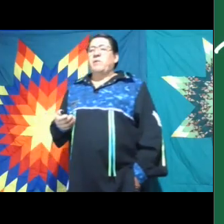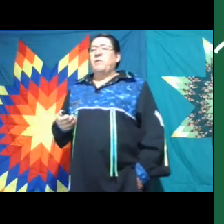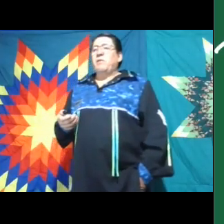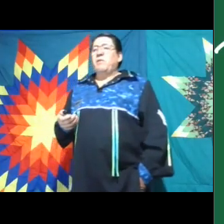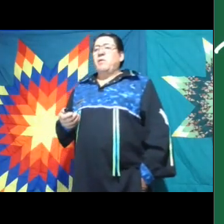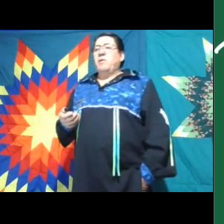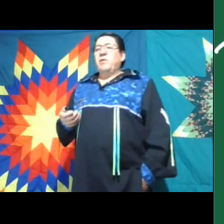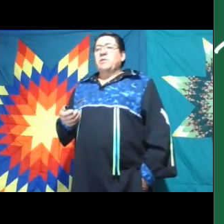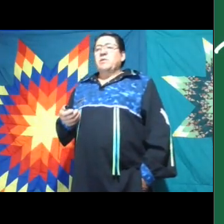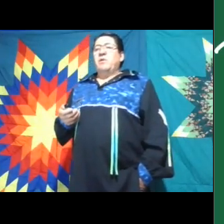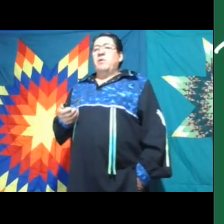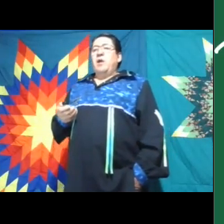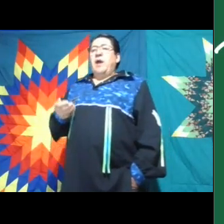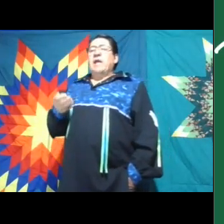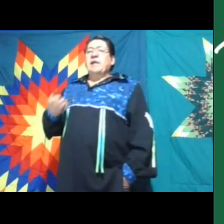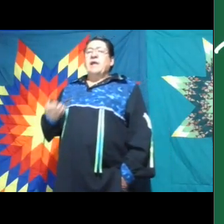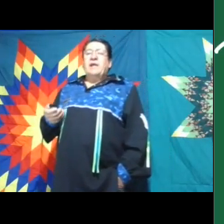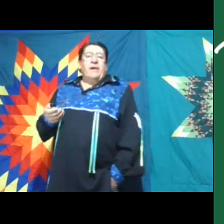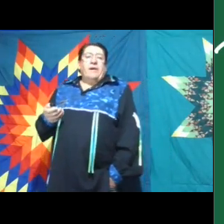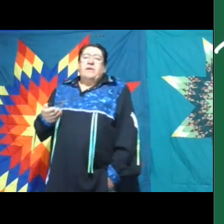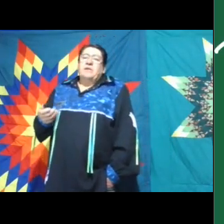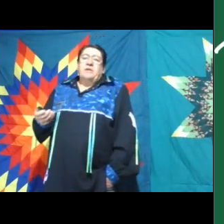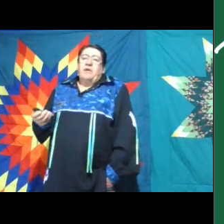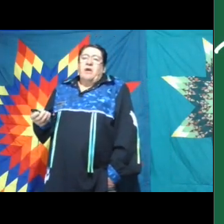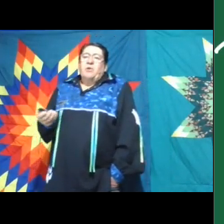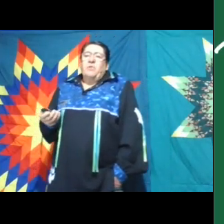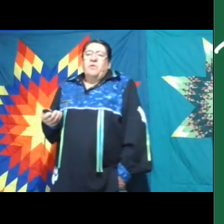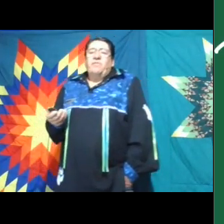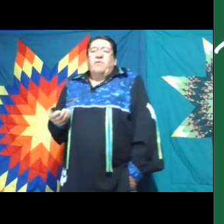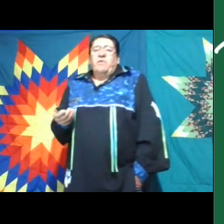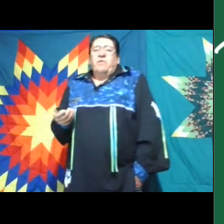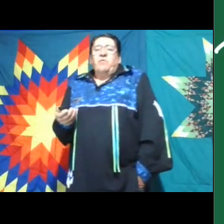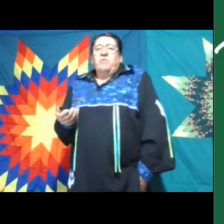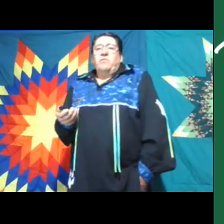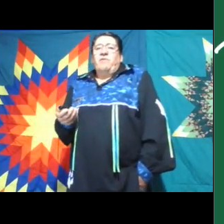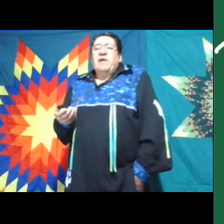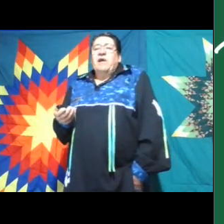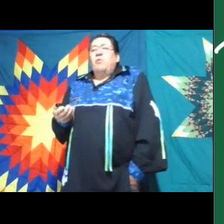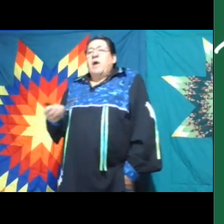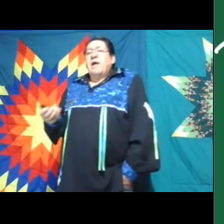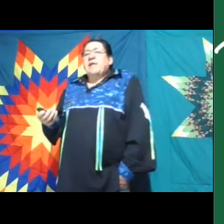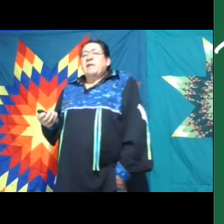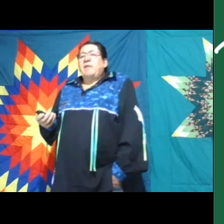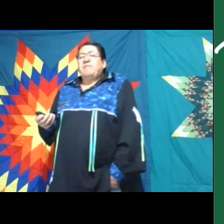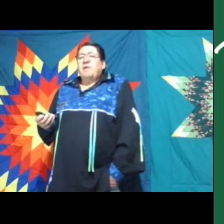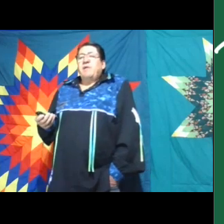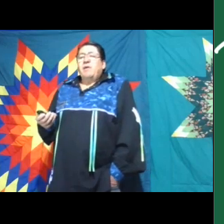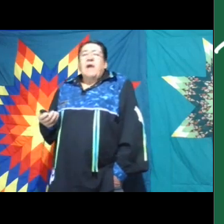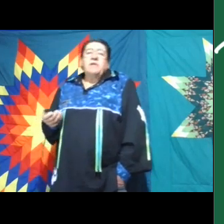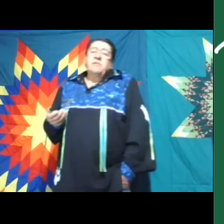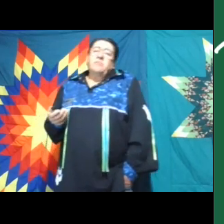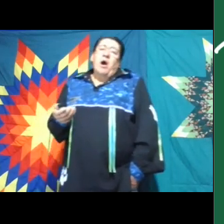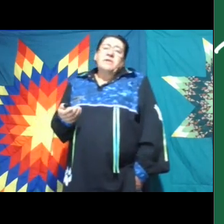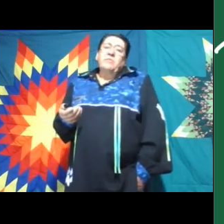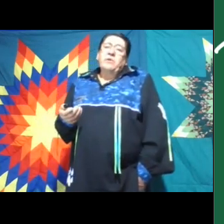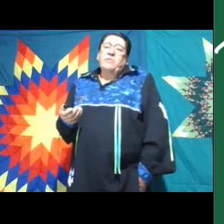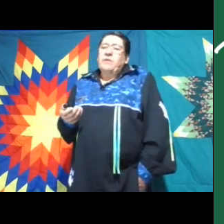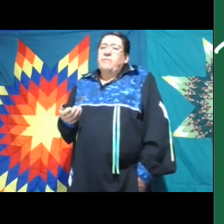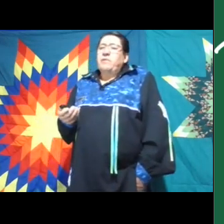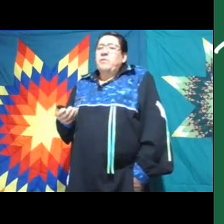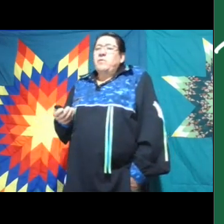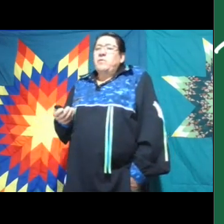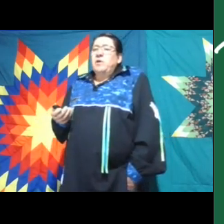from it. So, and again, this is a great opportunity for finding out why they left and